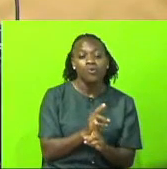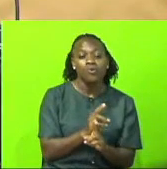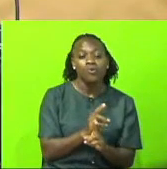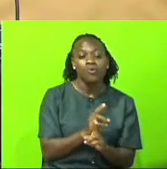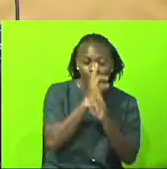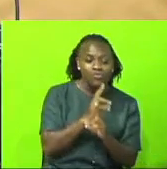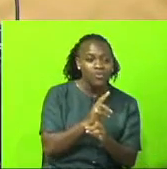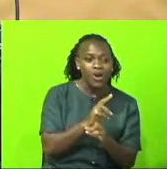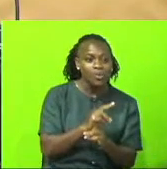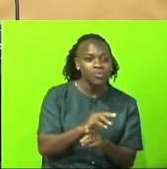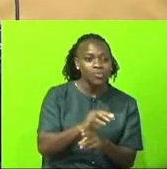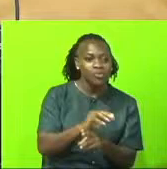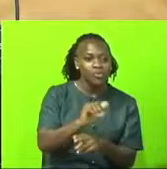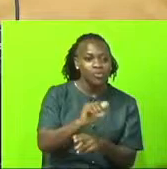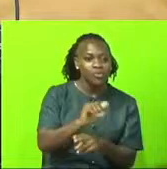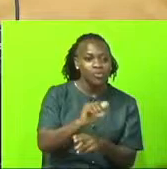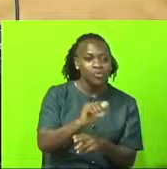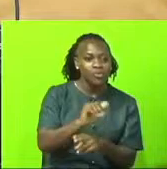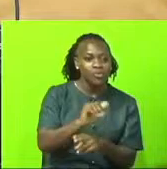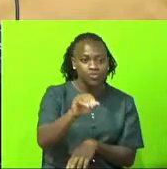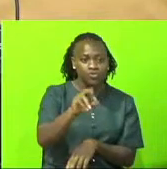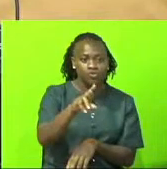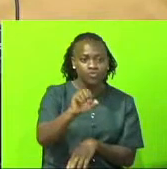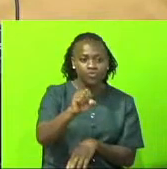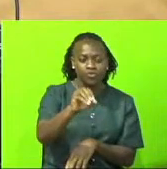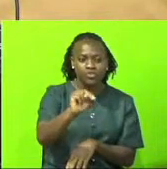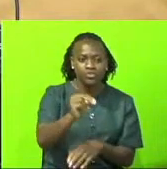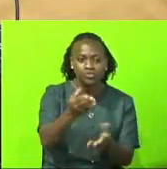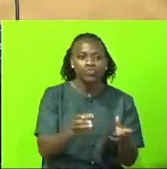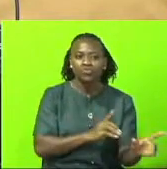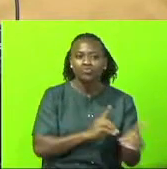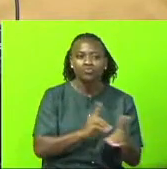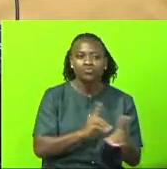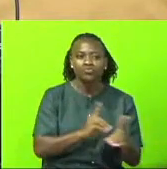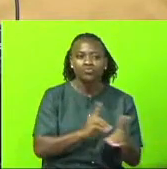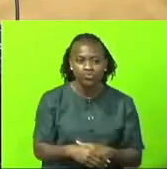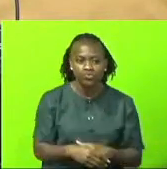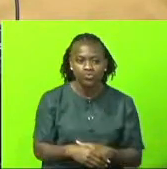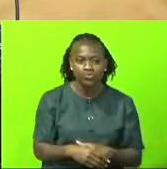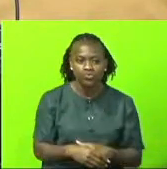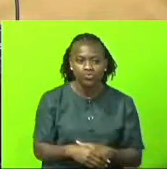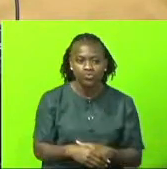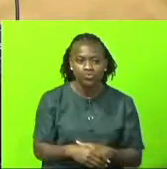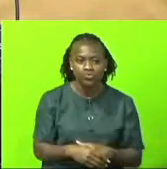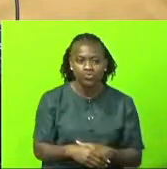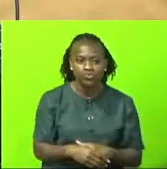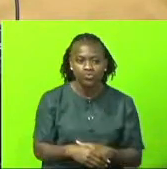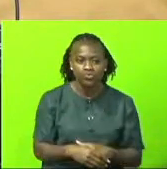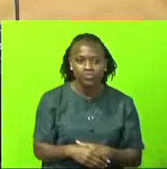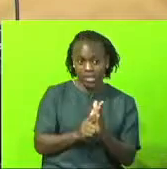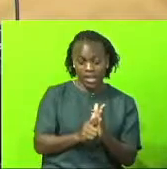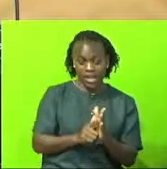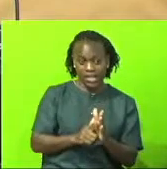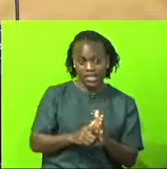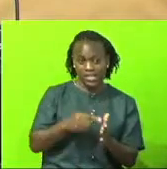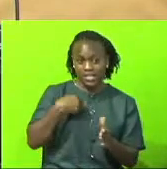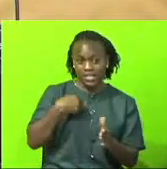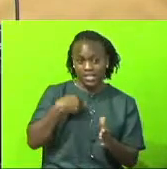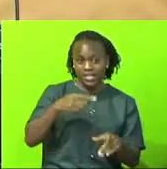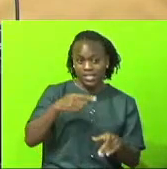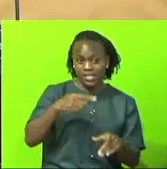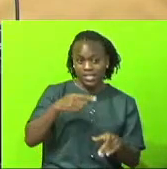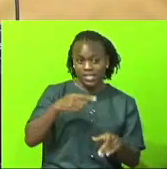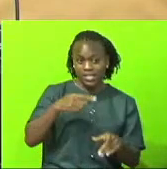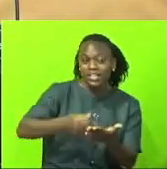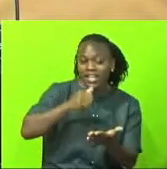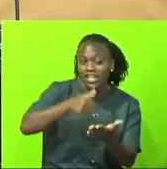and taxation. You should know this. The lawyer has filed a petition, and you are using backdoor to create confusion. You want to mislead Mr. Speaker. That's what you want to